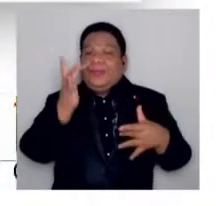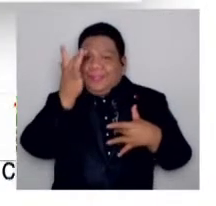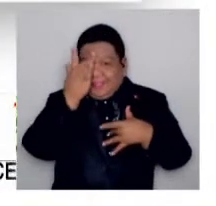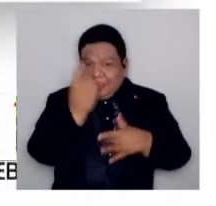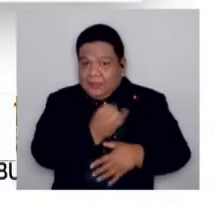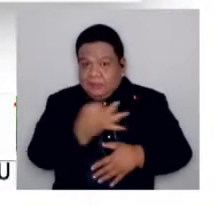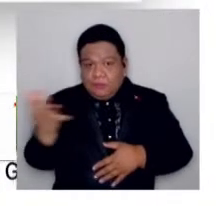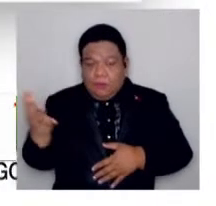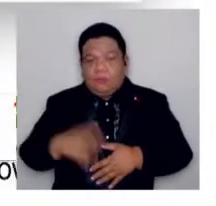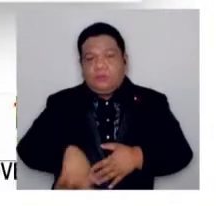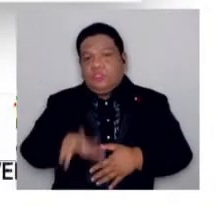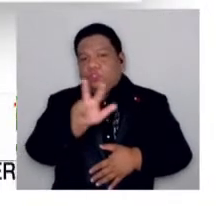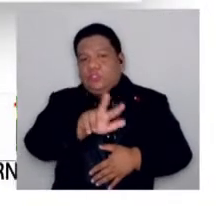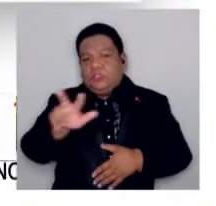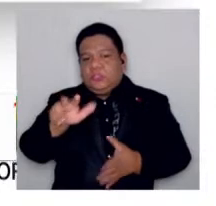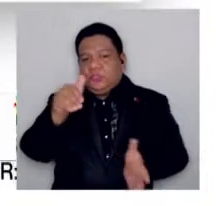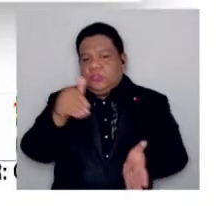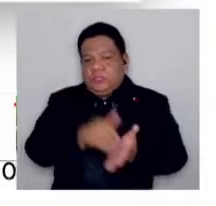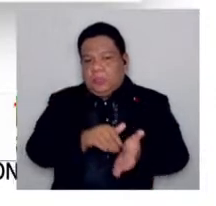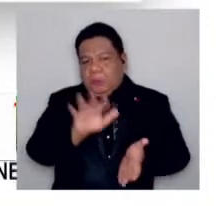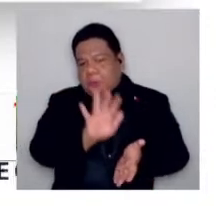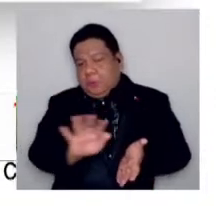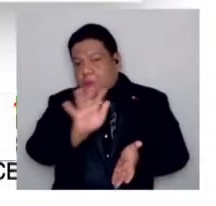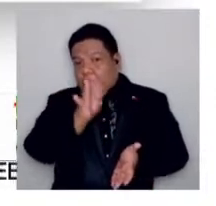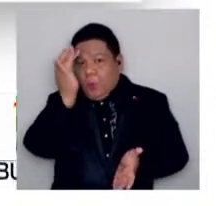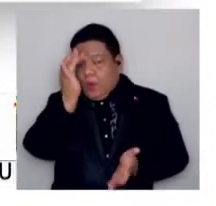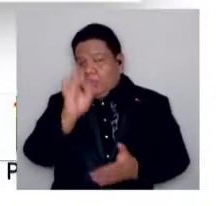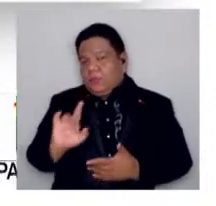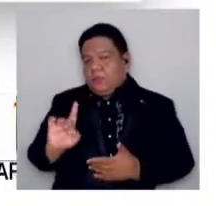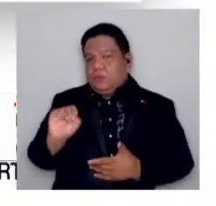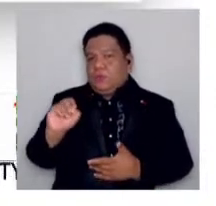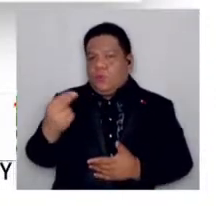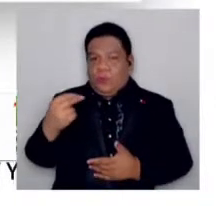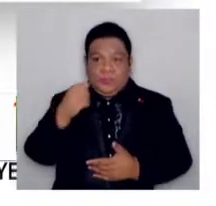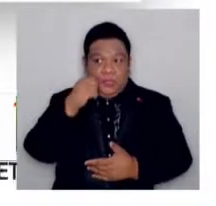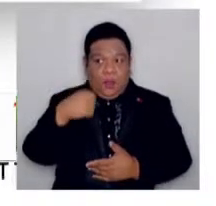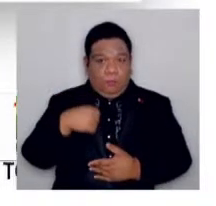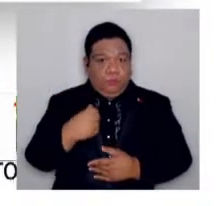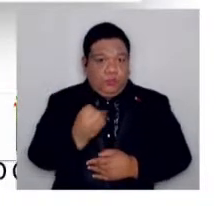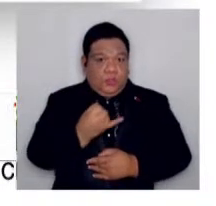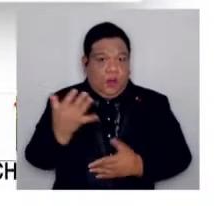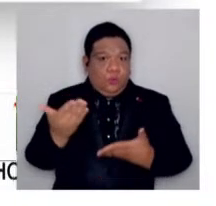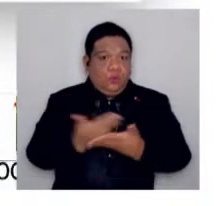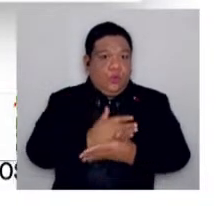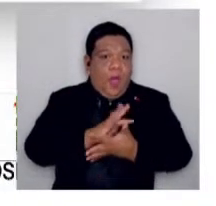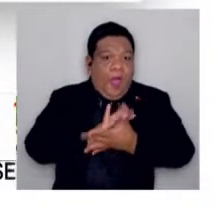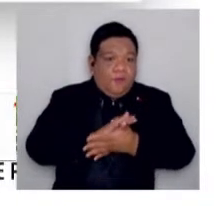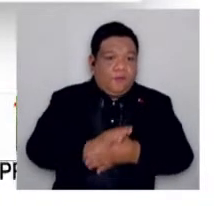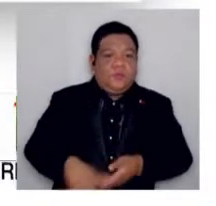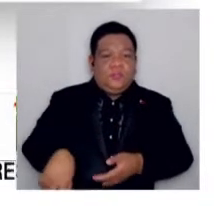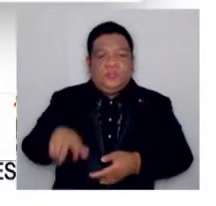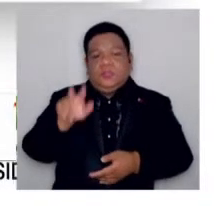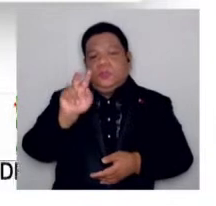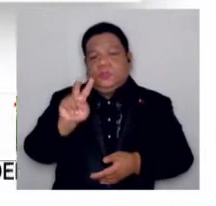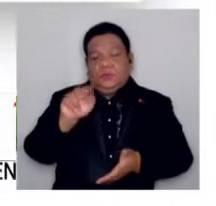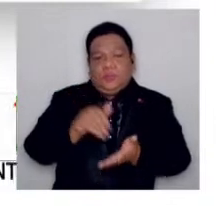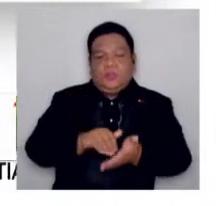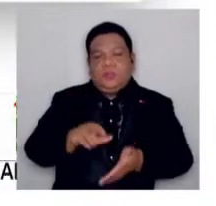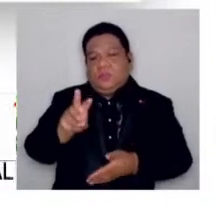at 33,000. After the health department recorded 2,605 new cases on